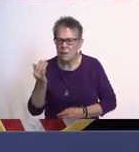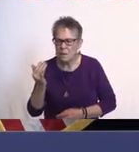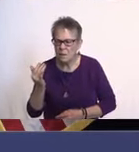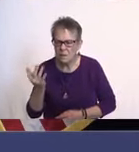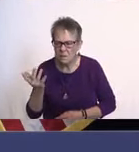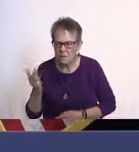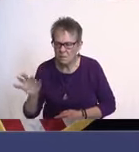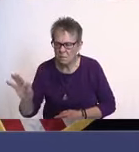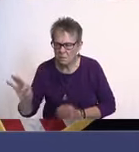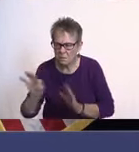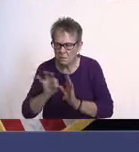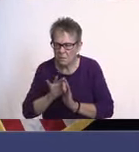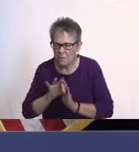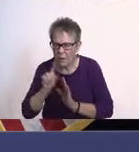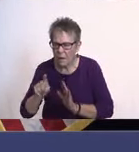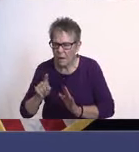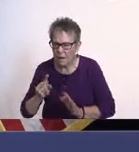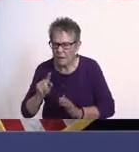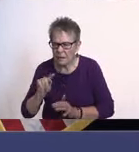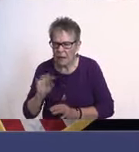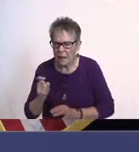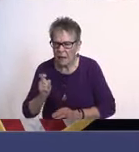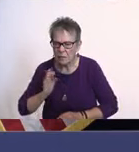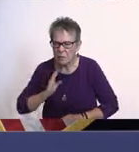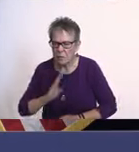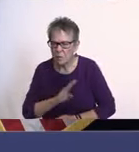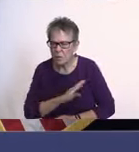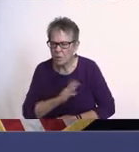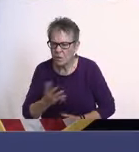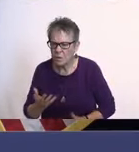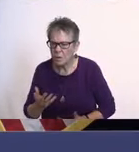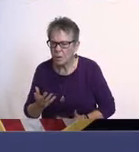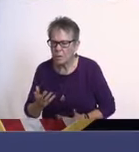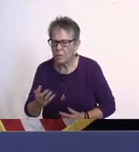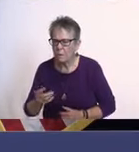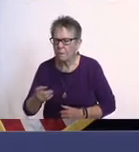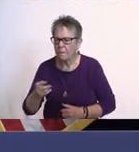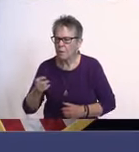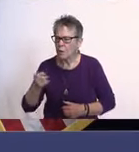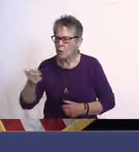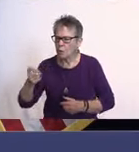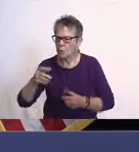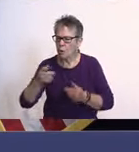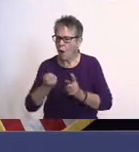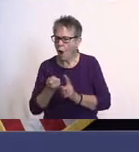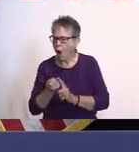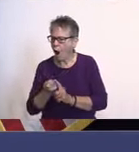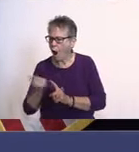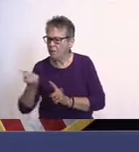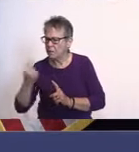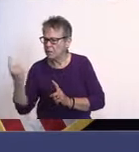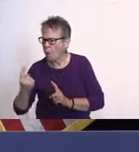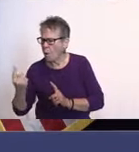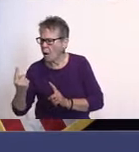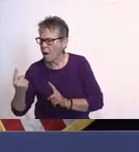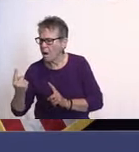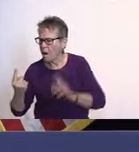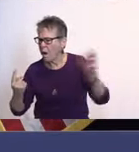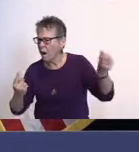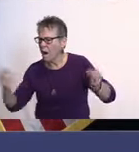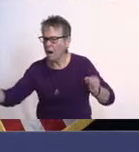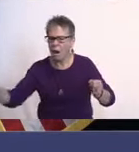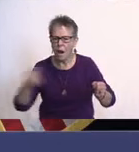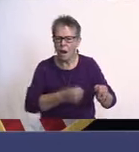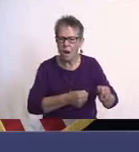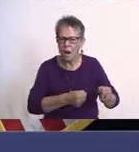judge ruled that his removal, quote, undermined the will of the public who elected him and unduly smeared his reputation. I know you've been outspoken in support of